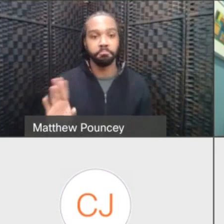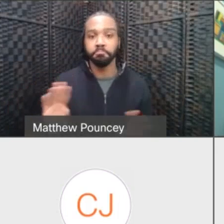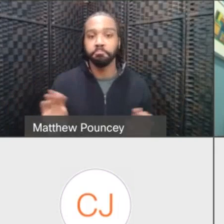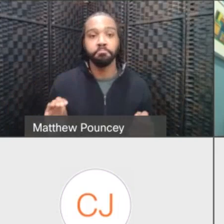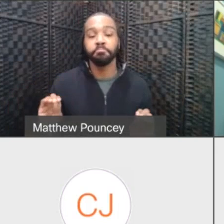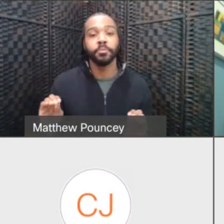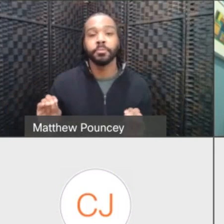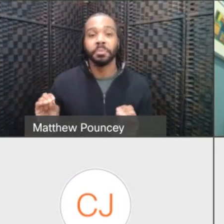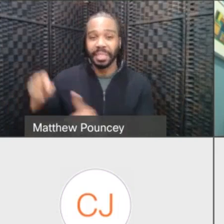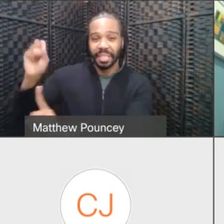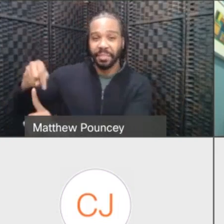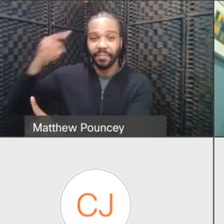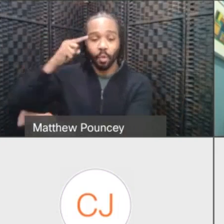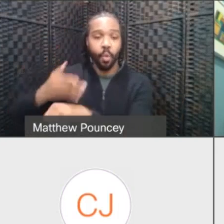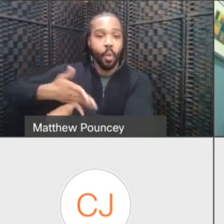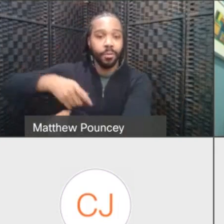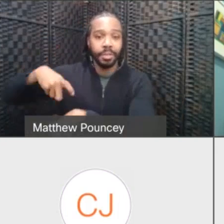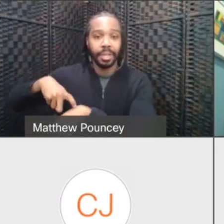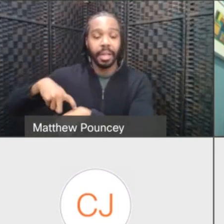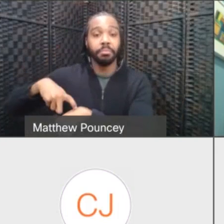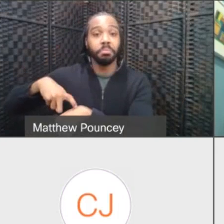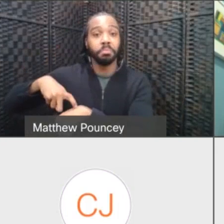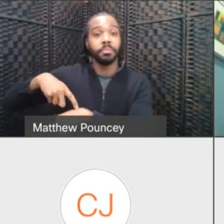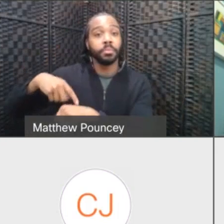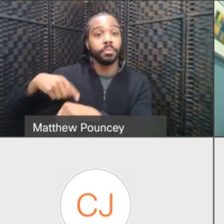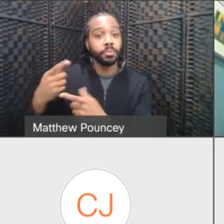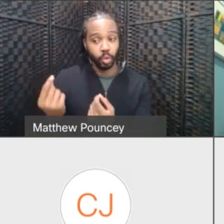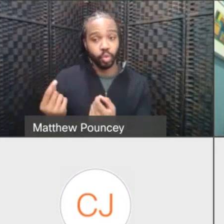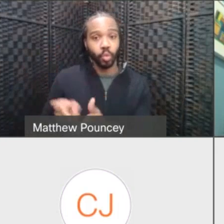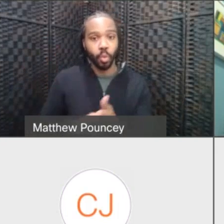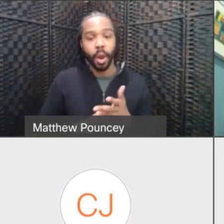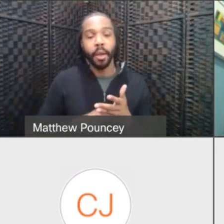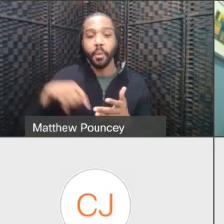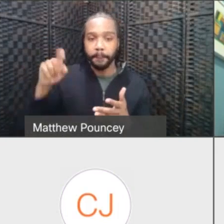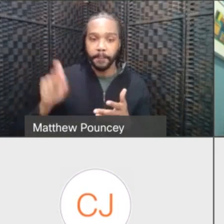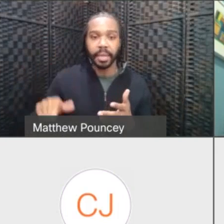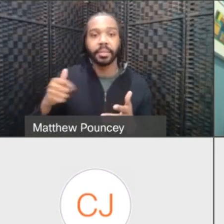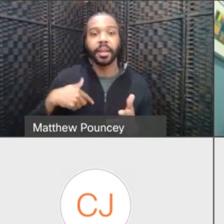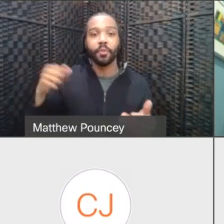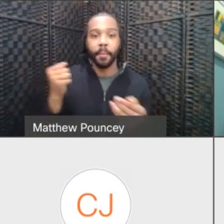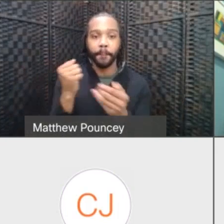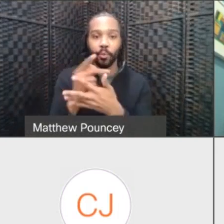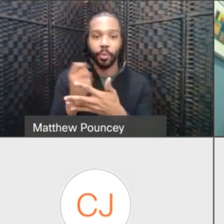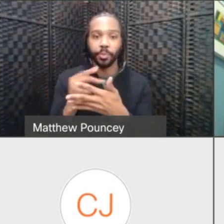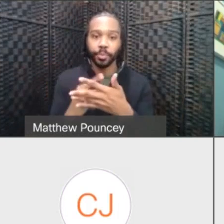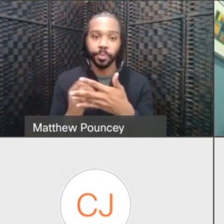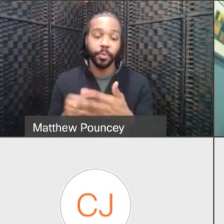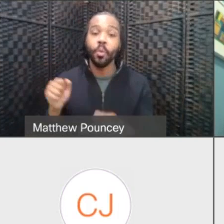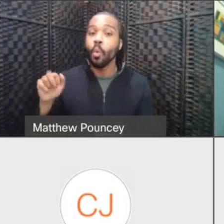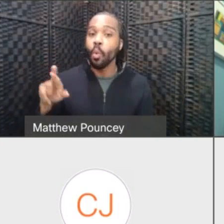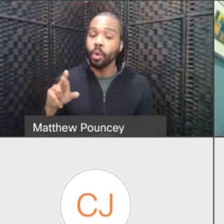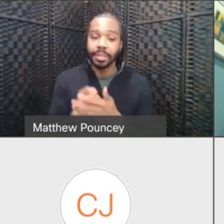to overtime, we are required to uh, approve that or submit a package